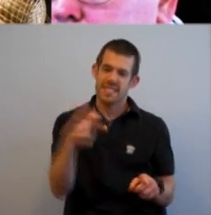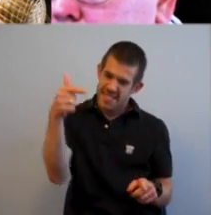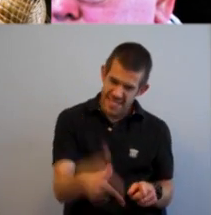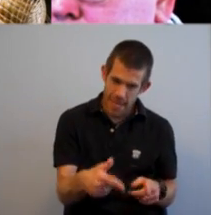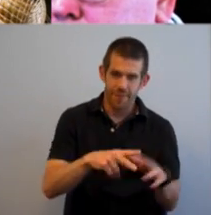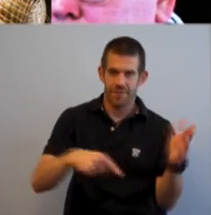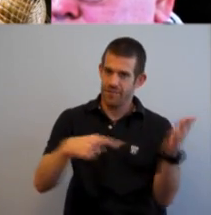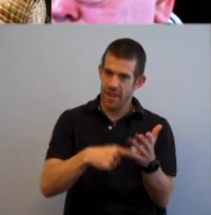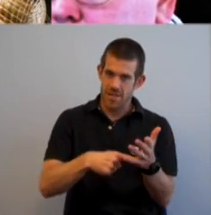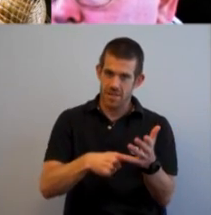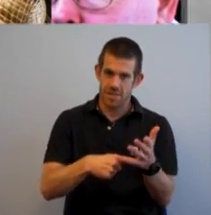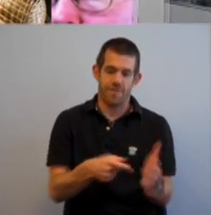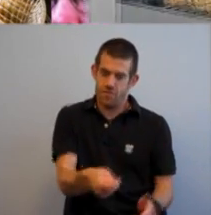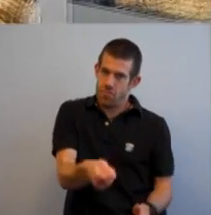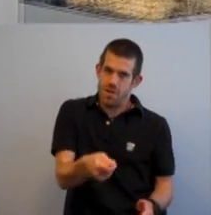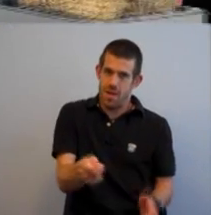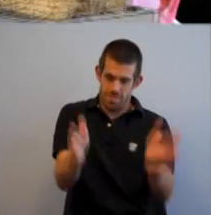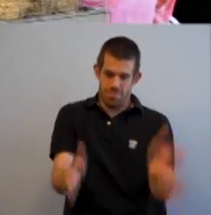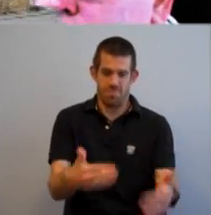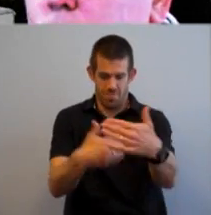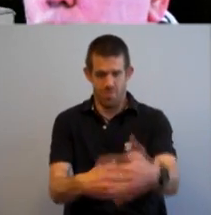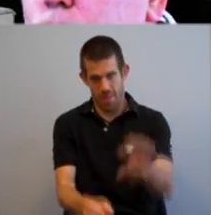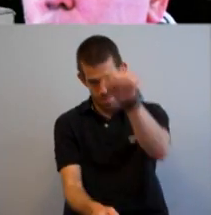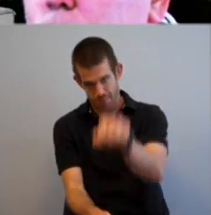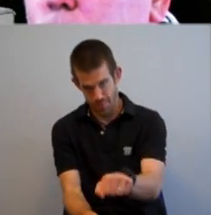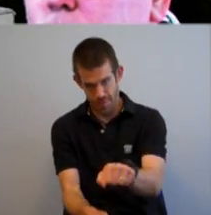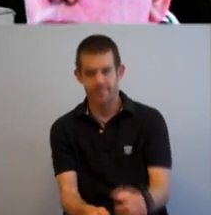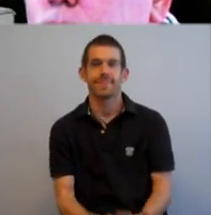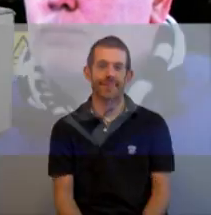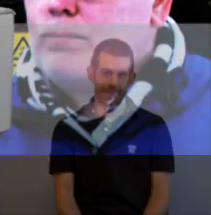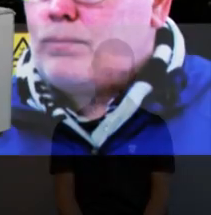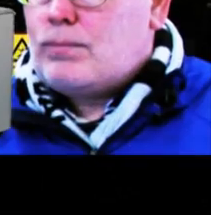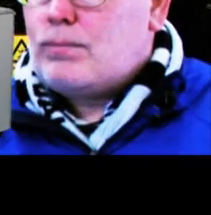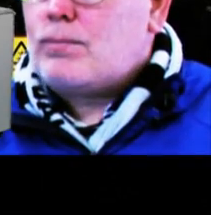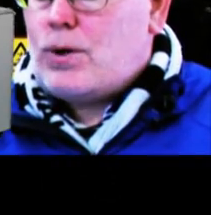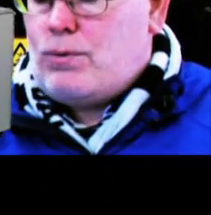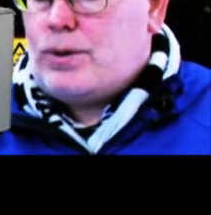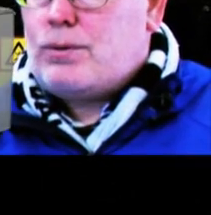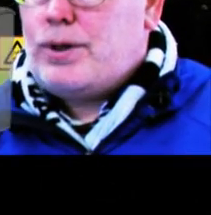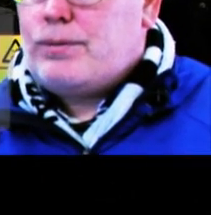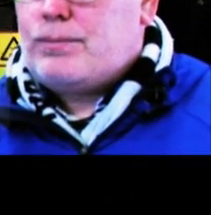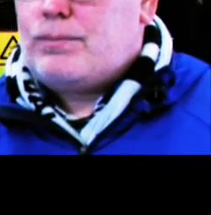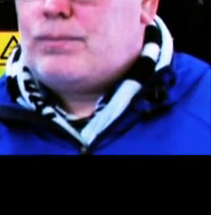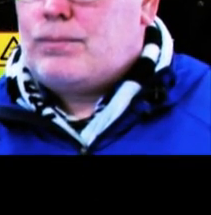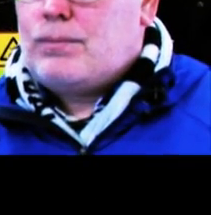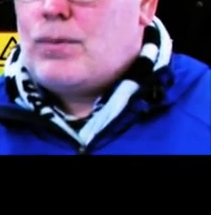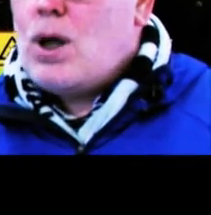pans, then we replace them with deep fat fryers, and that reduces the risk considerably.